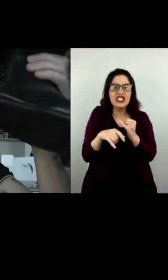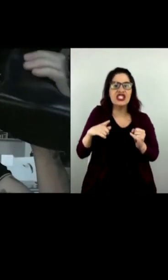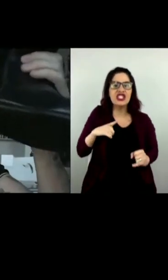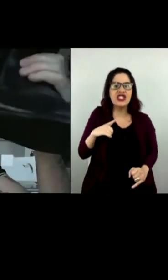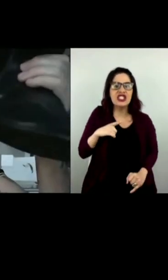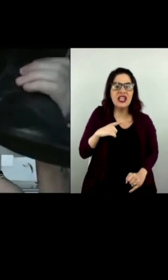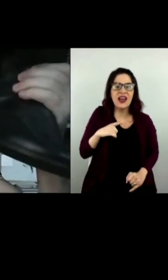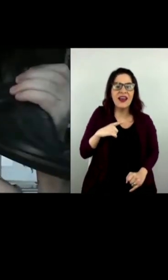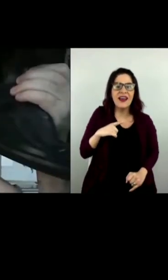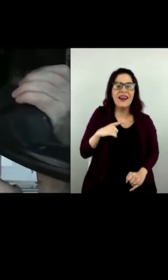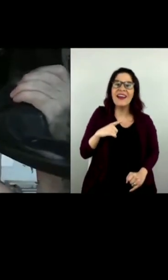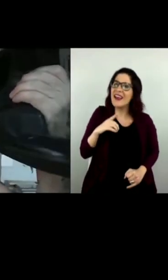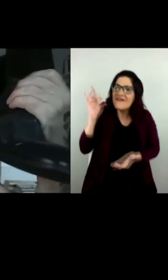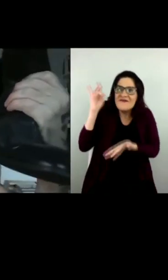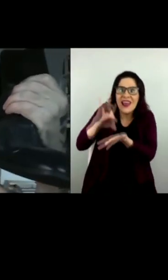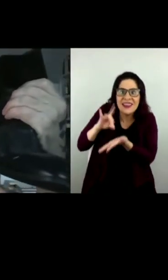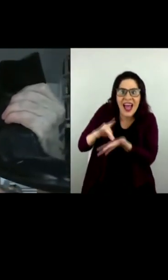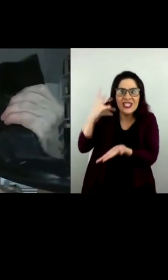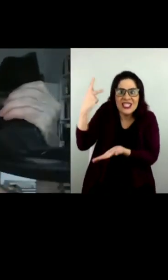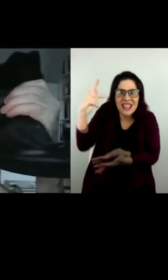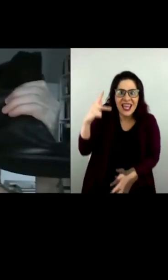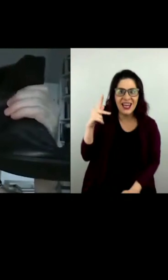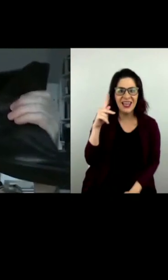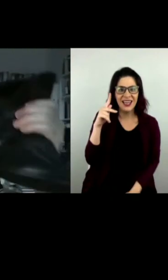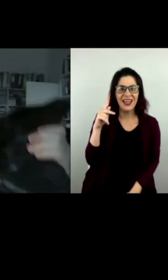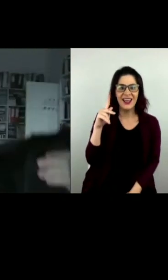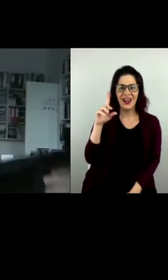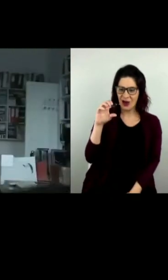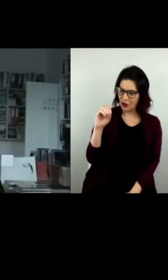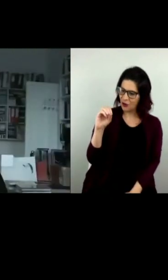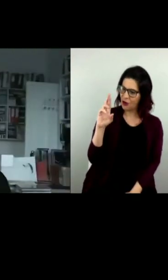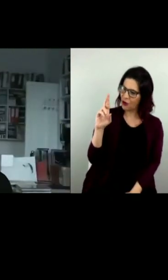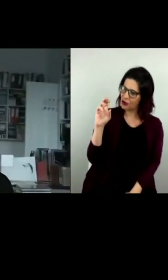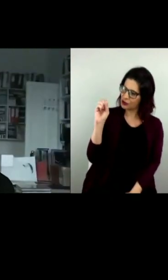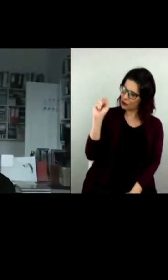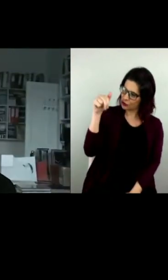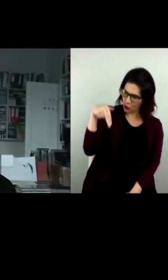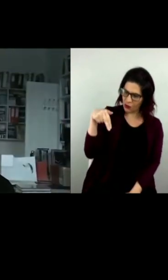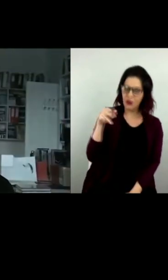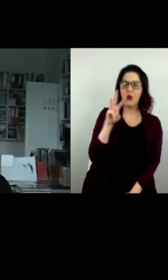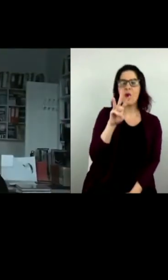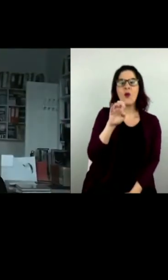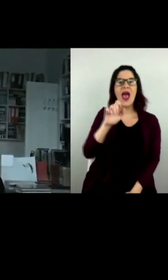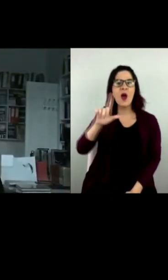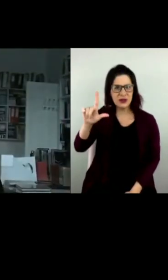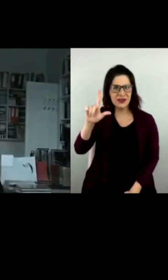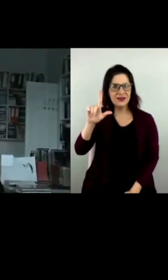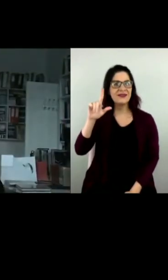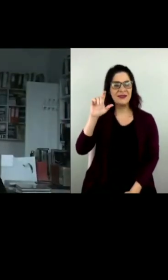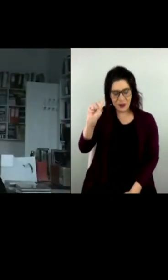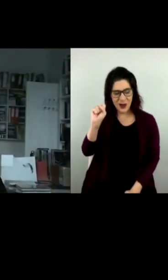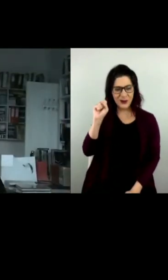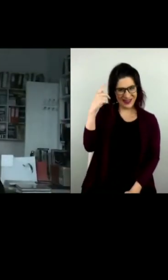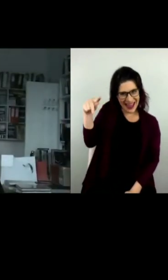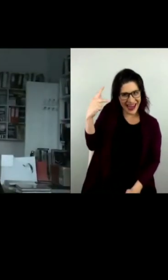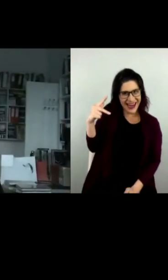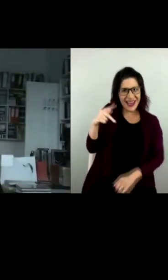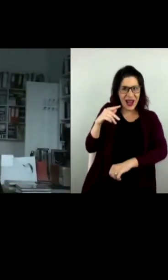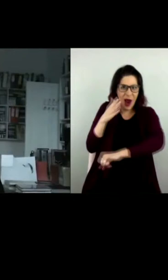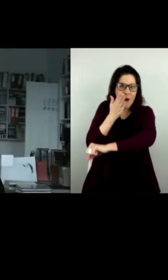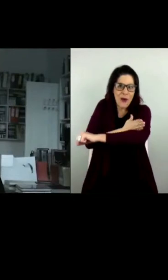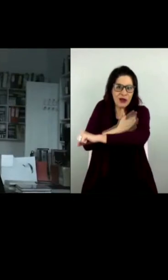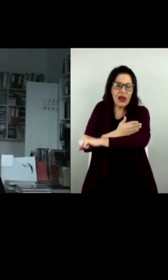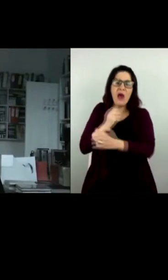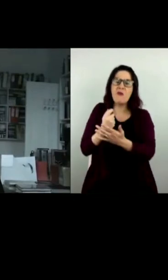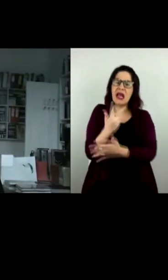the actual boots, the last boots owned by Orson Welles were available. And I think I paid $180 or